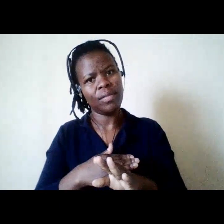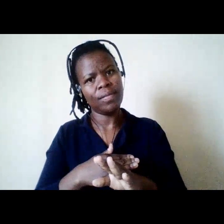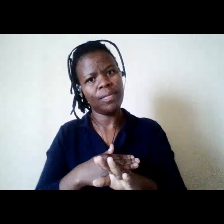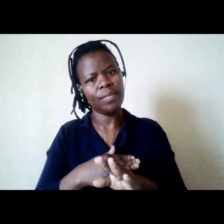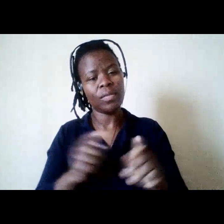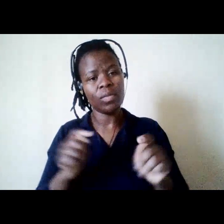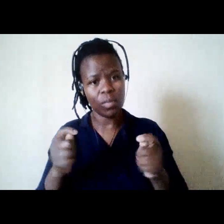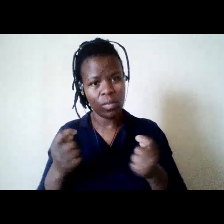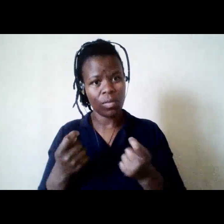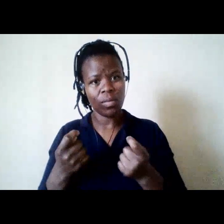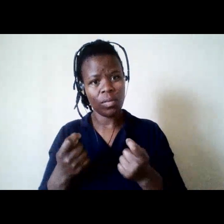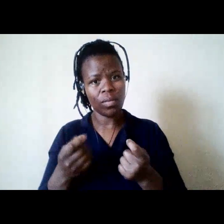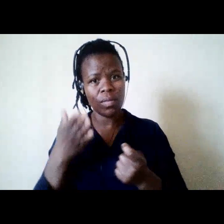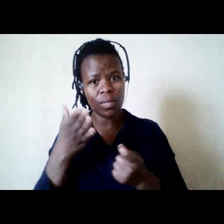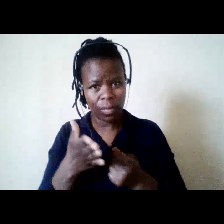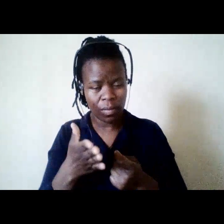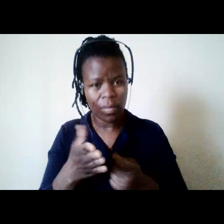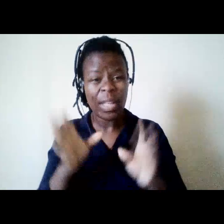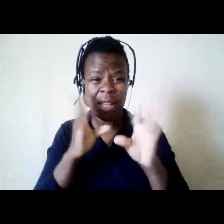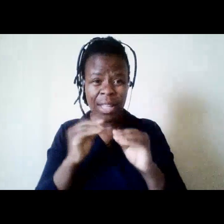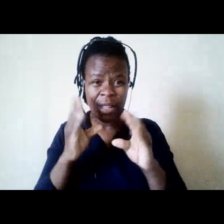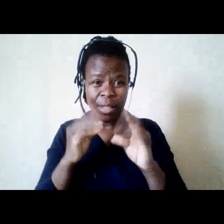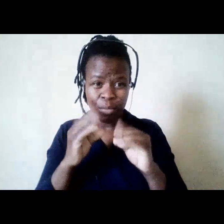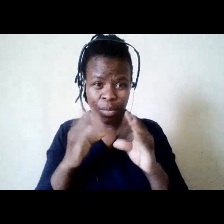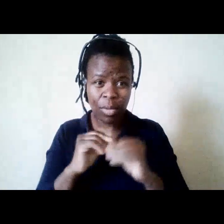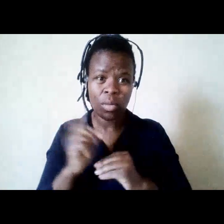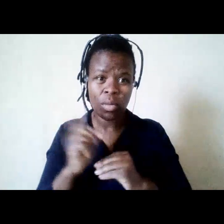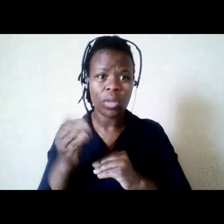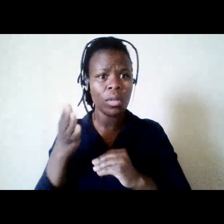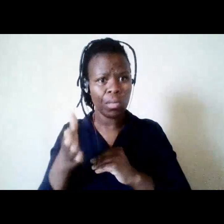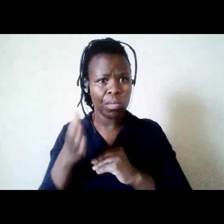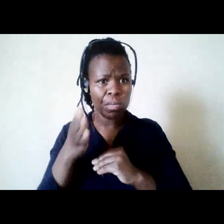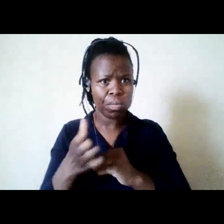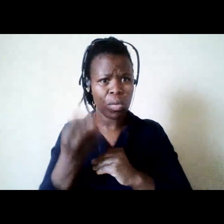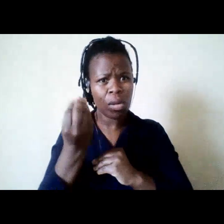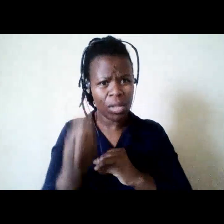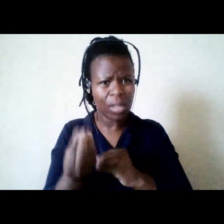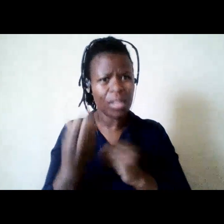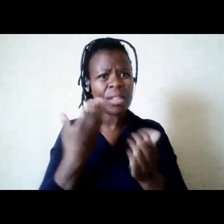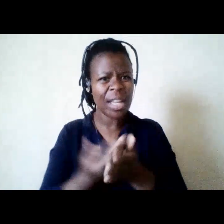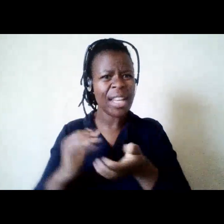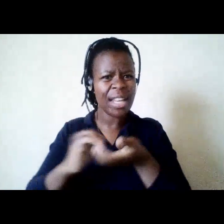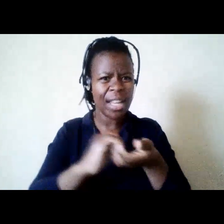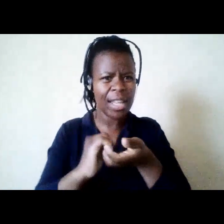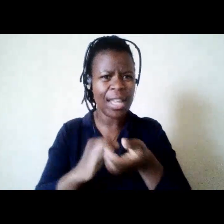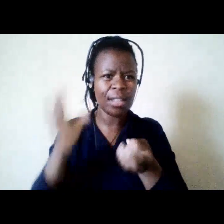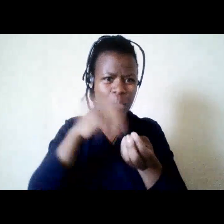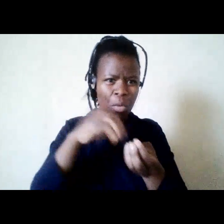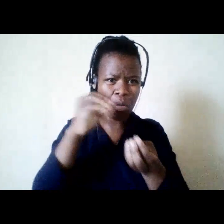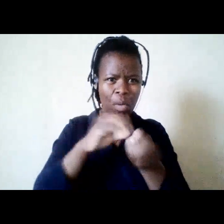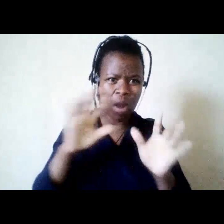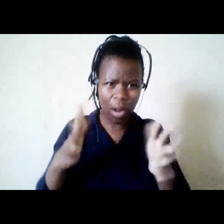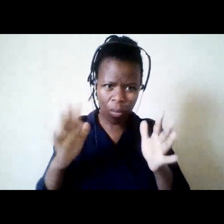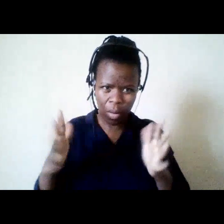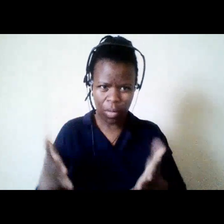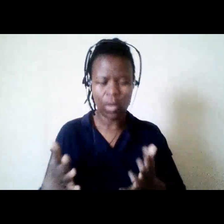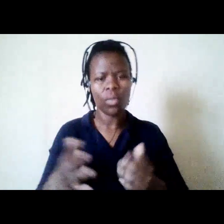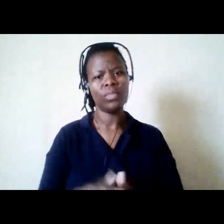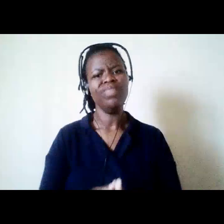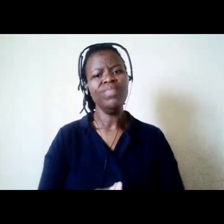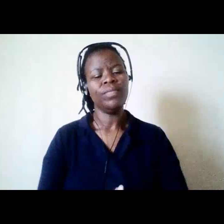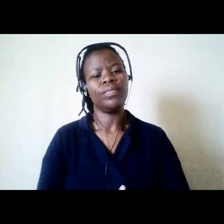speaking about what is necessary for this child to be further engaged, So just to respond to what the